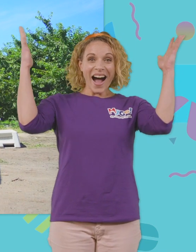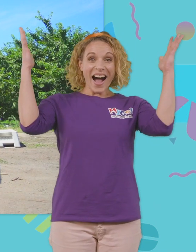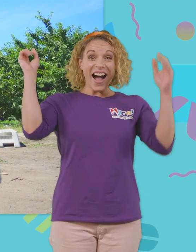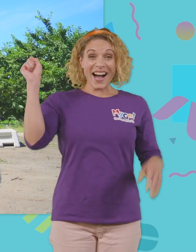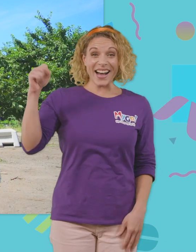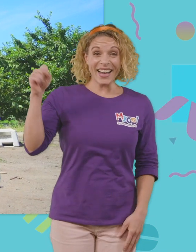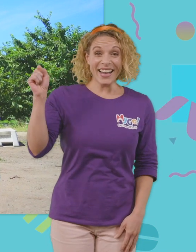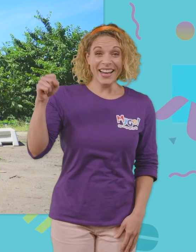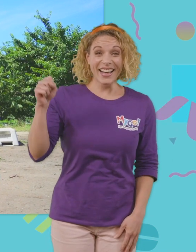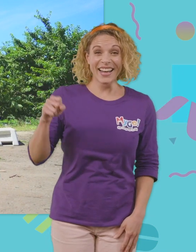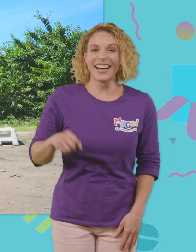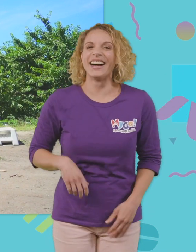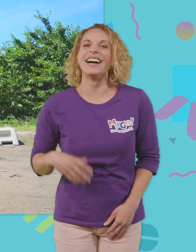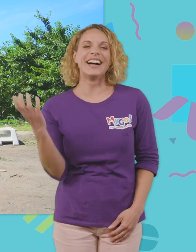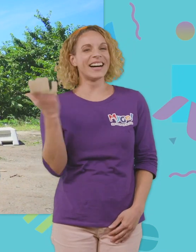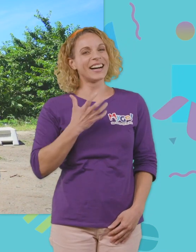Woohoo! Yeah!